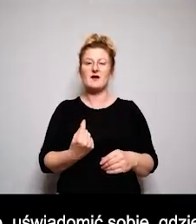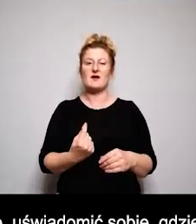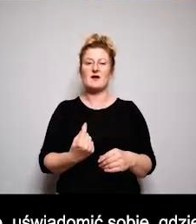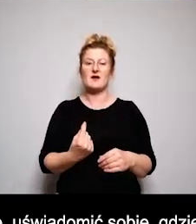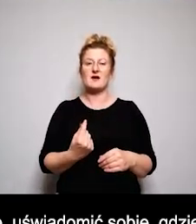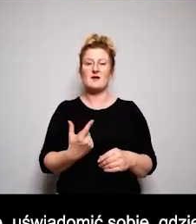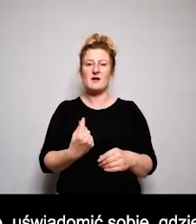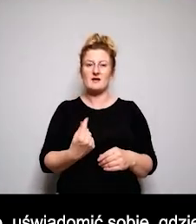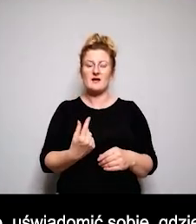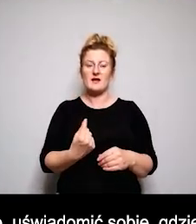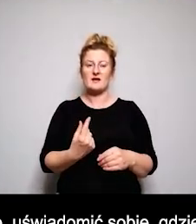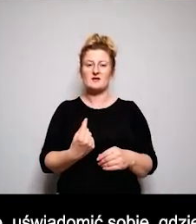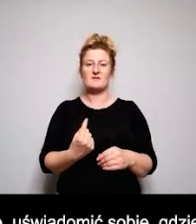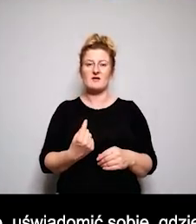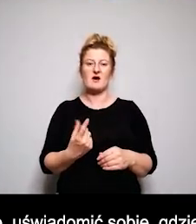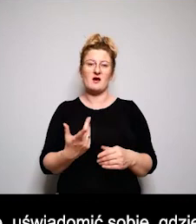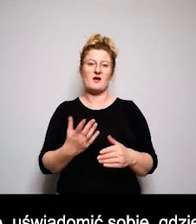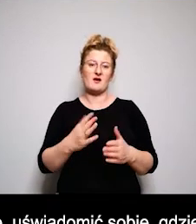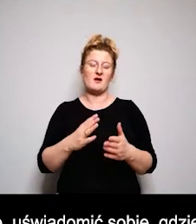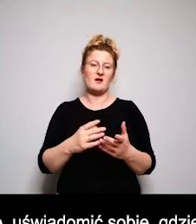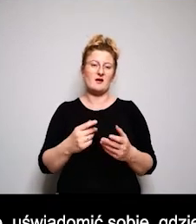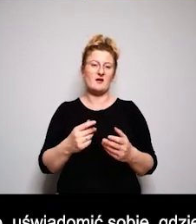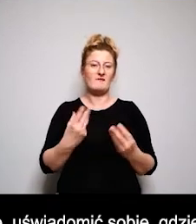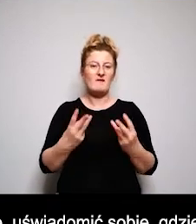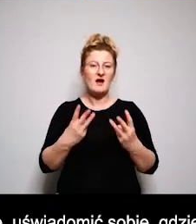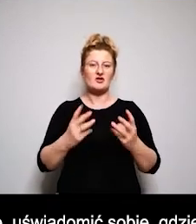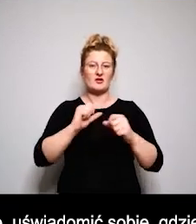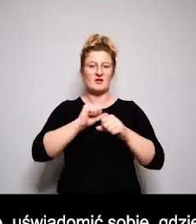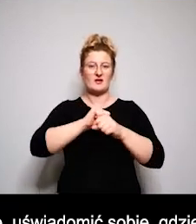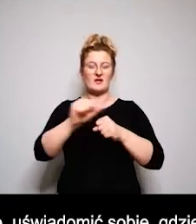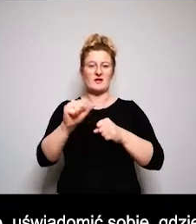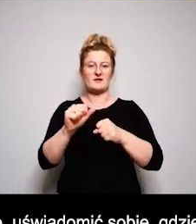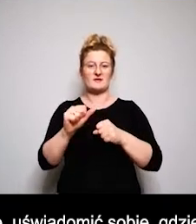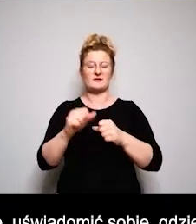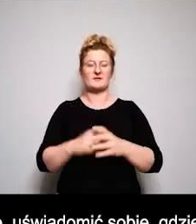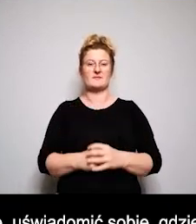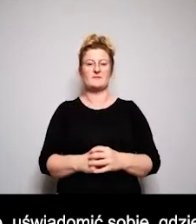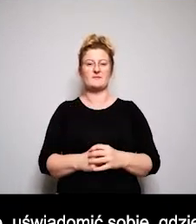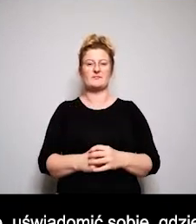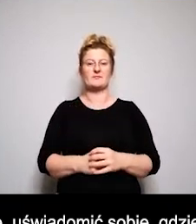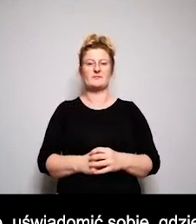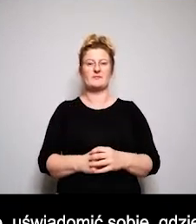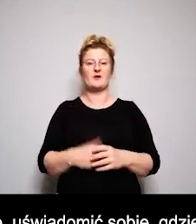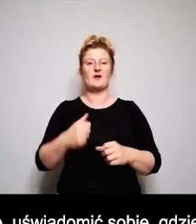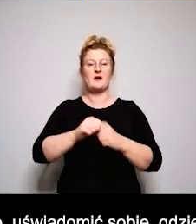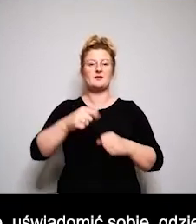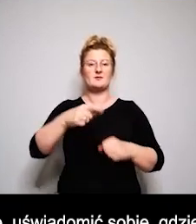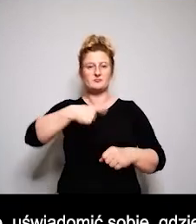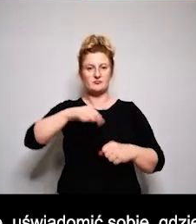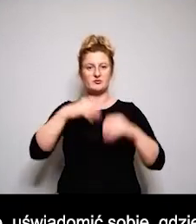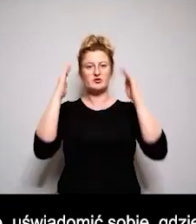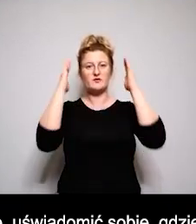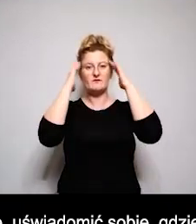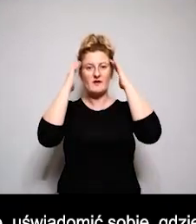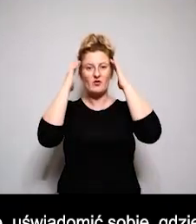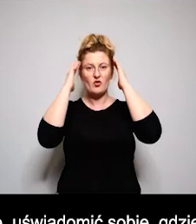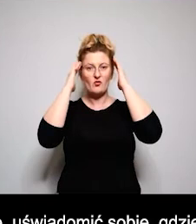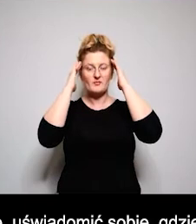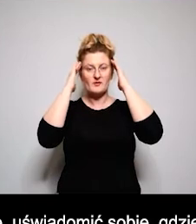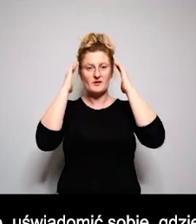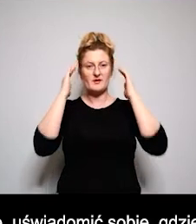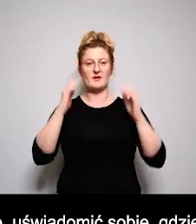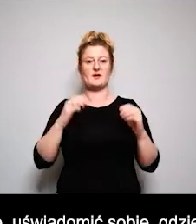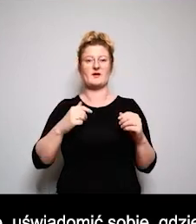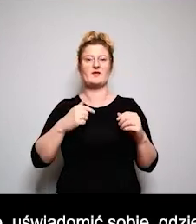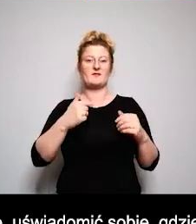important to see where your weaknesses are and start partnerships. Yeah, and maybe I could say